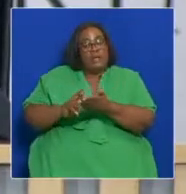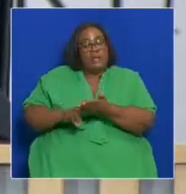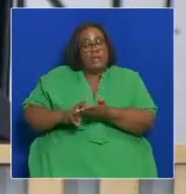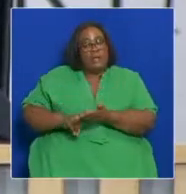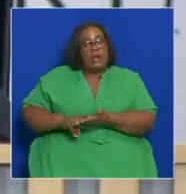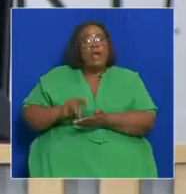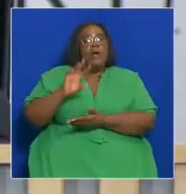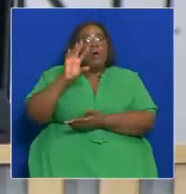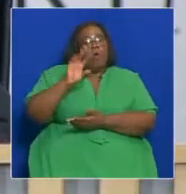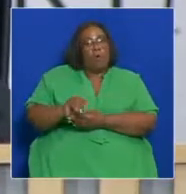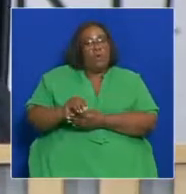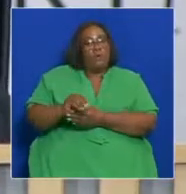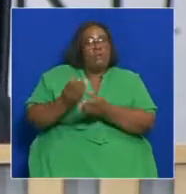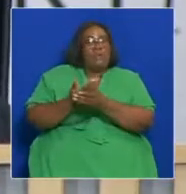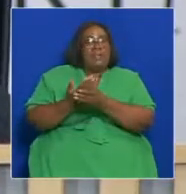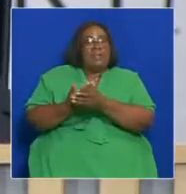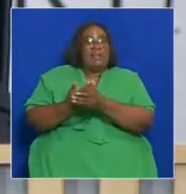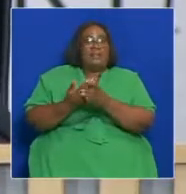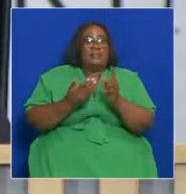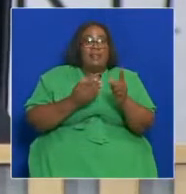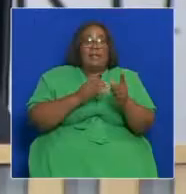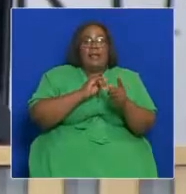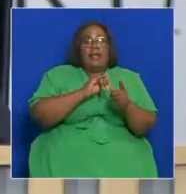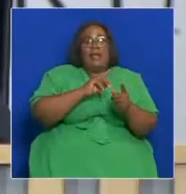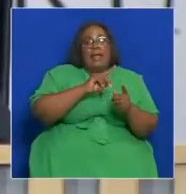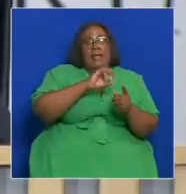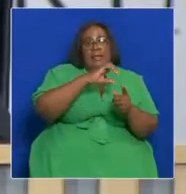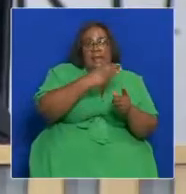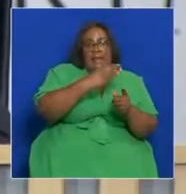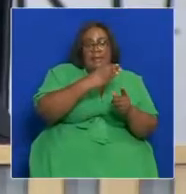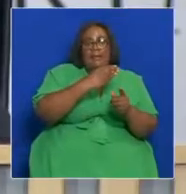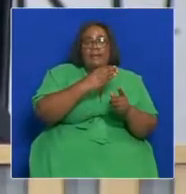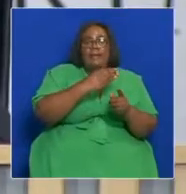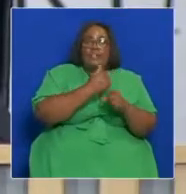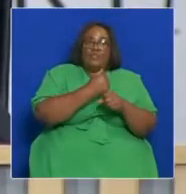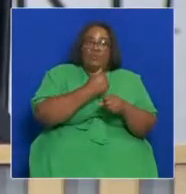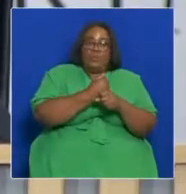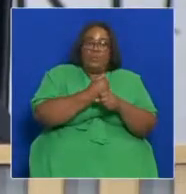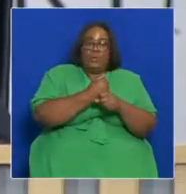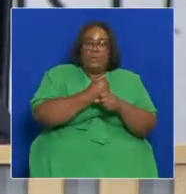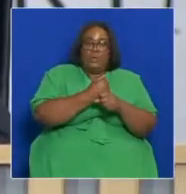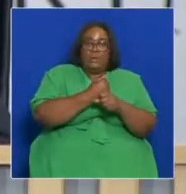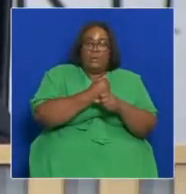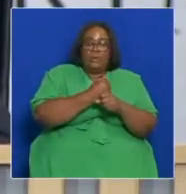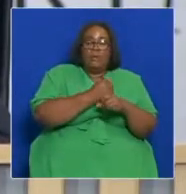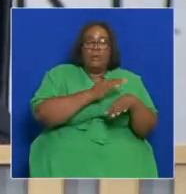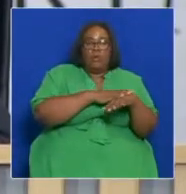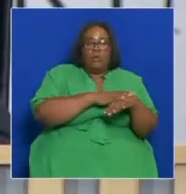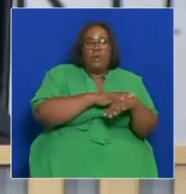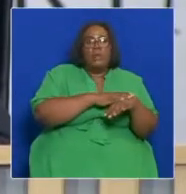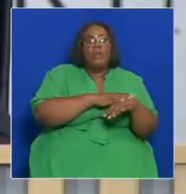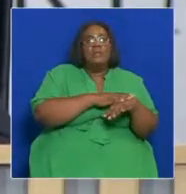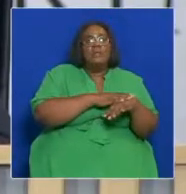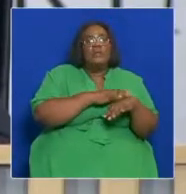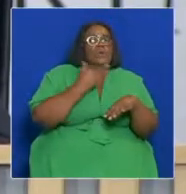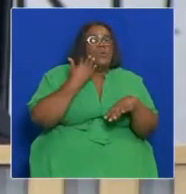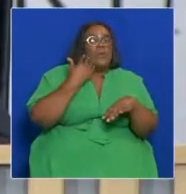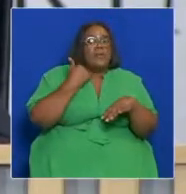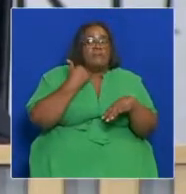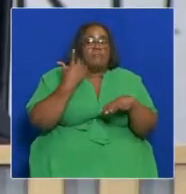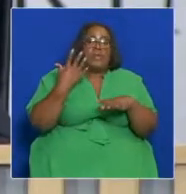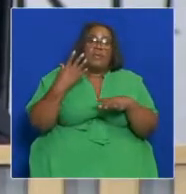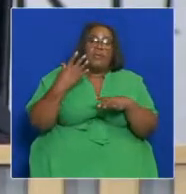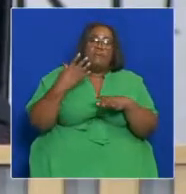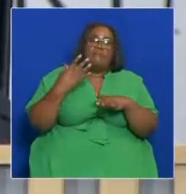IDEC. So we created that register, especially when I came in. It was there, but it was not